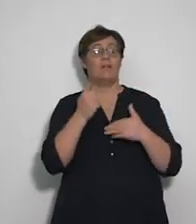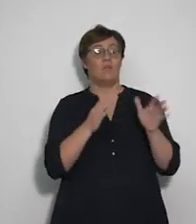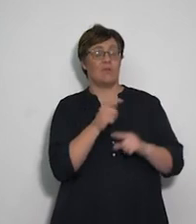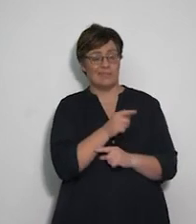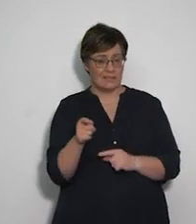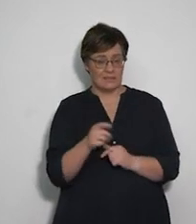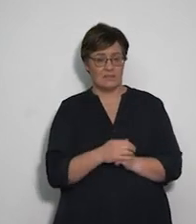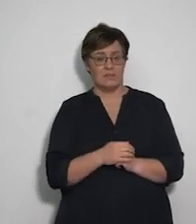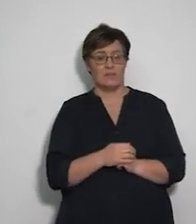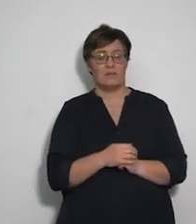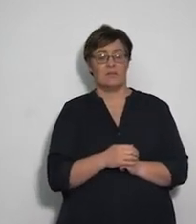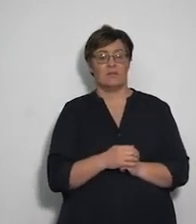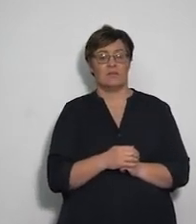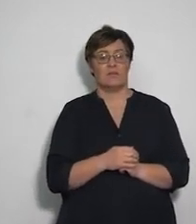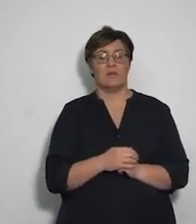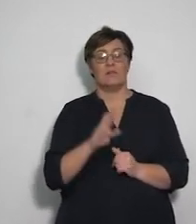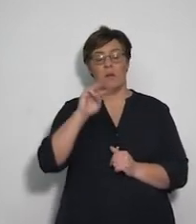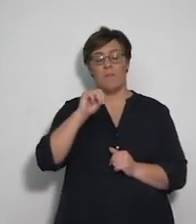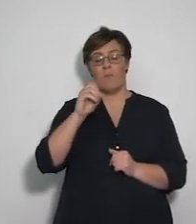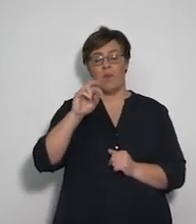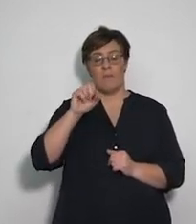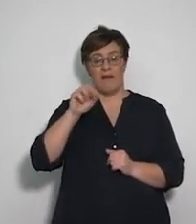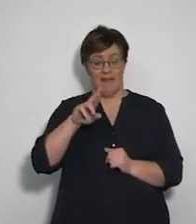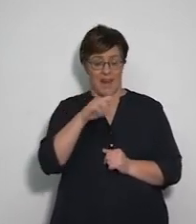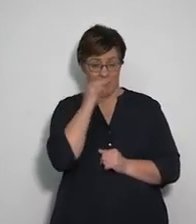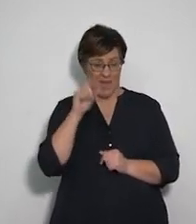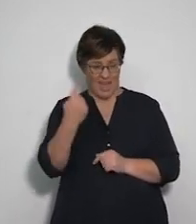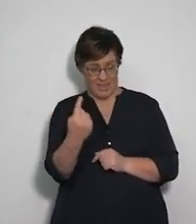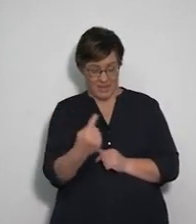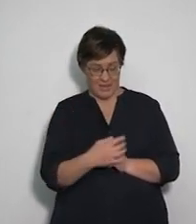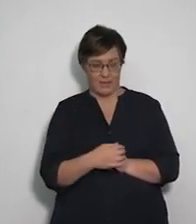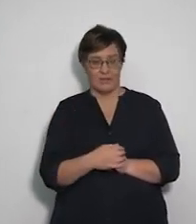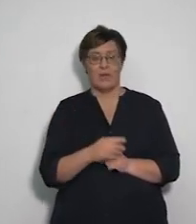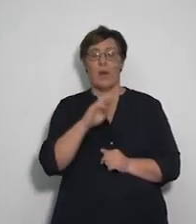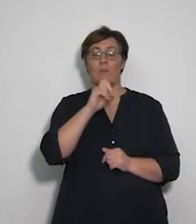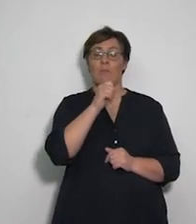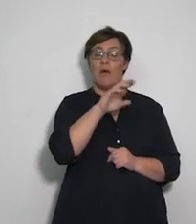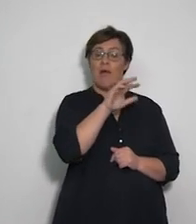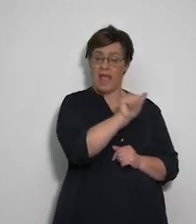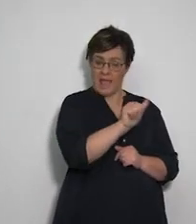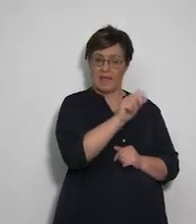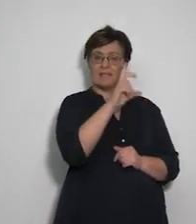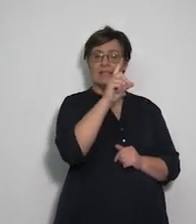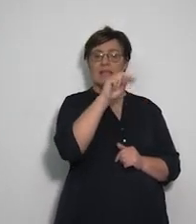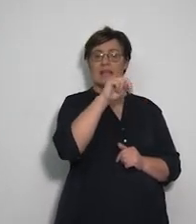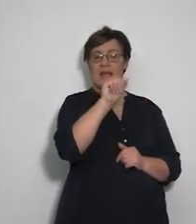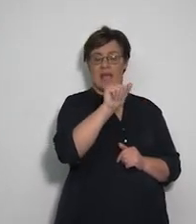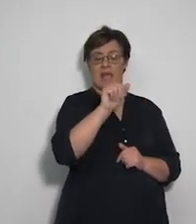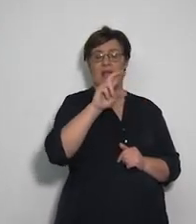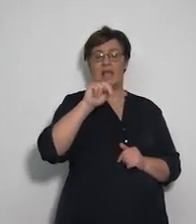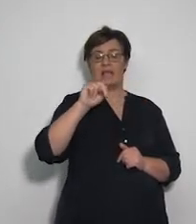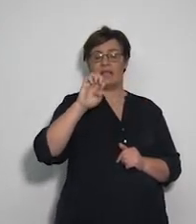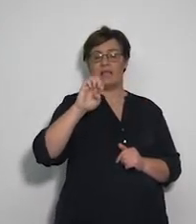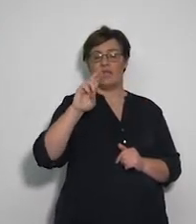blocks, or another word for building blocks, is monomer. In this diagram, monomer A is a DNA